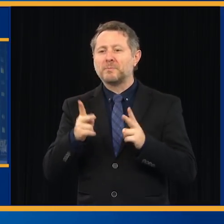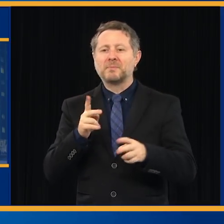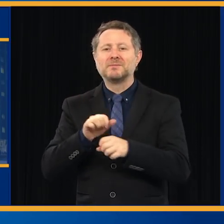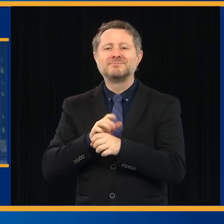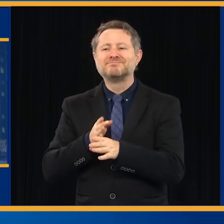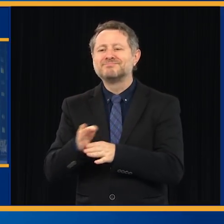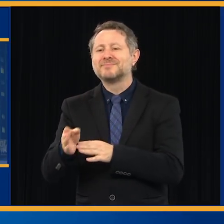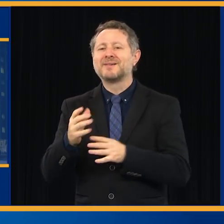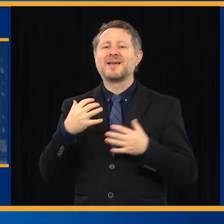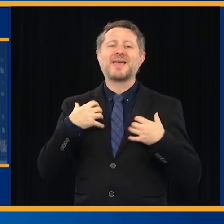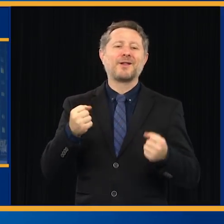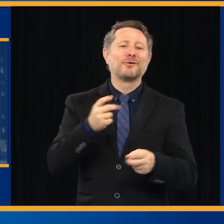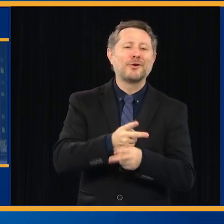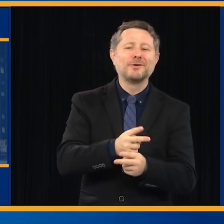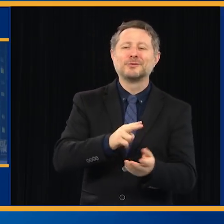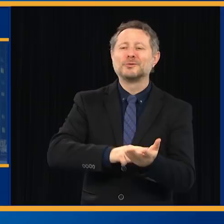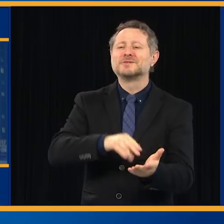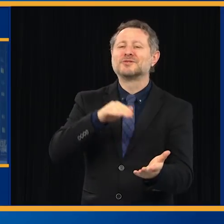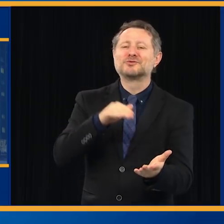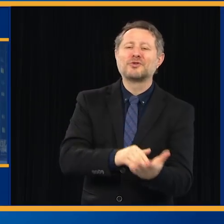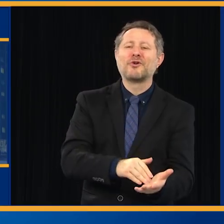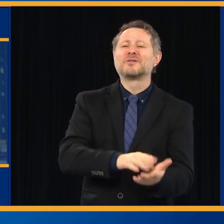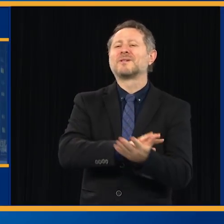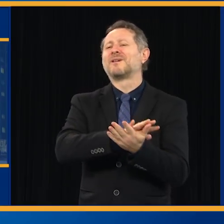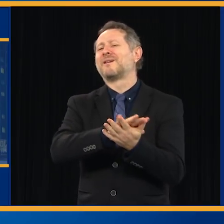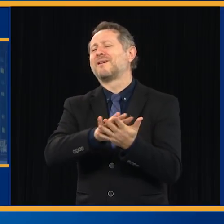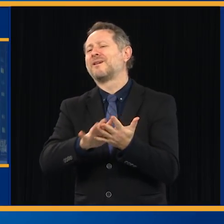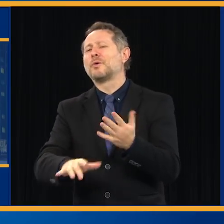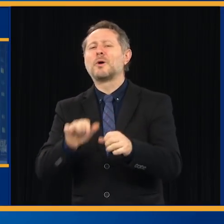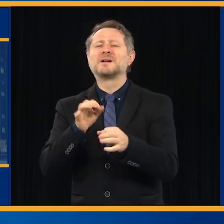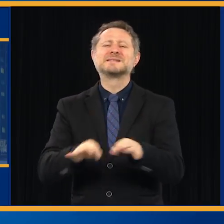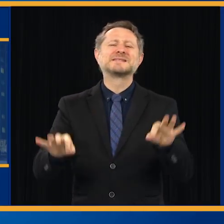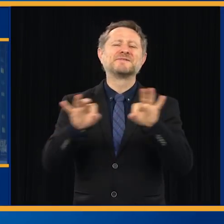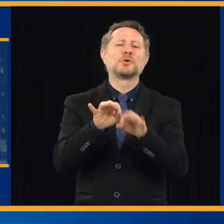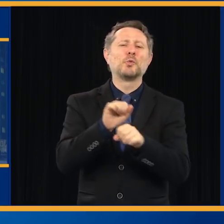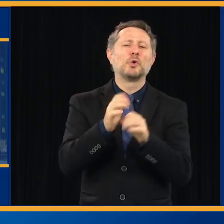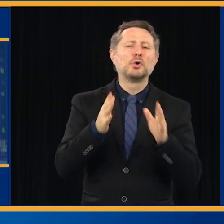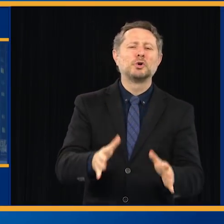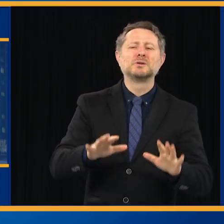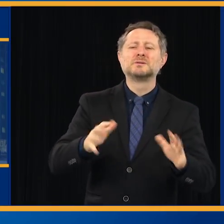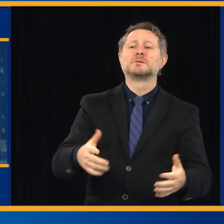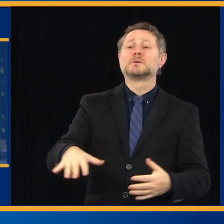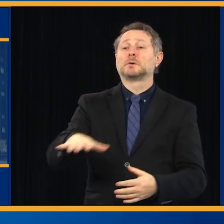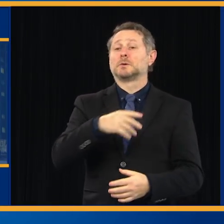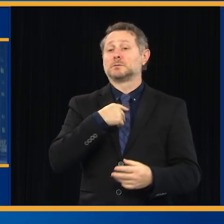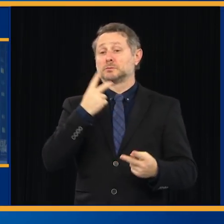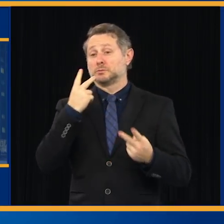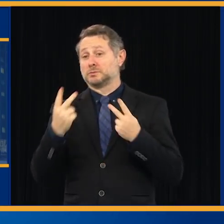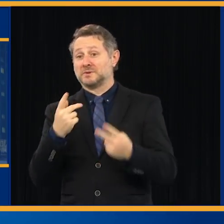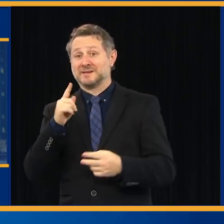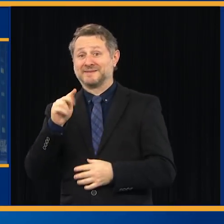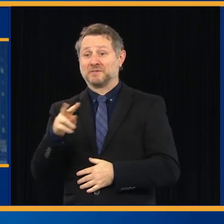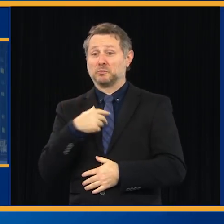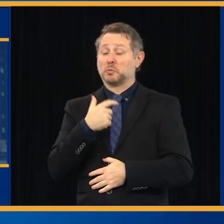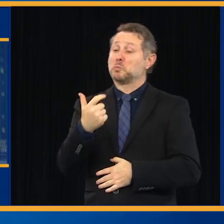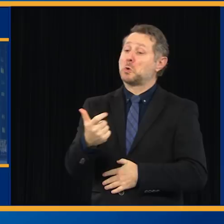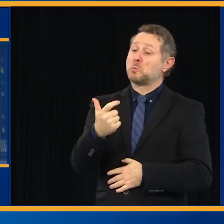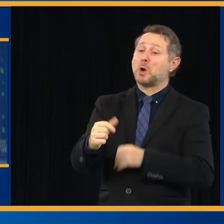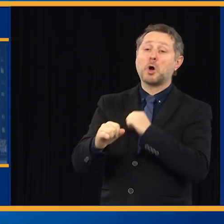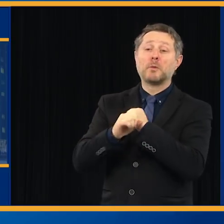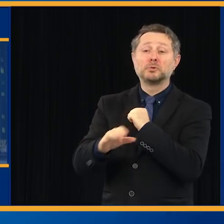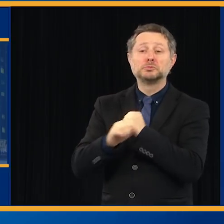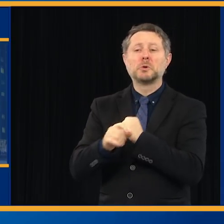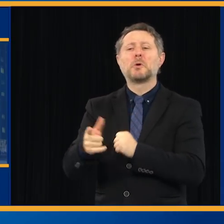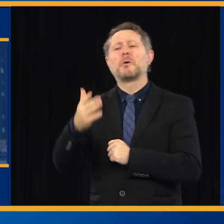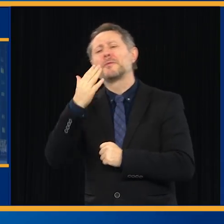our frontline workers, our essential workers. You watch television, there are all these nice commercials, thank everyone for what they